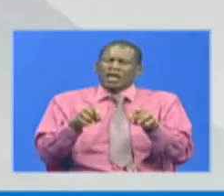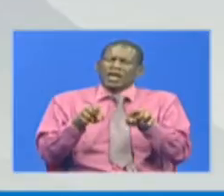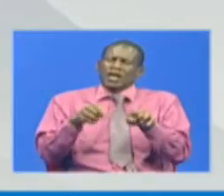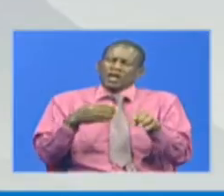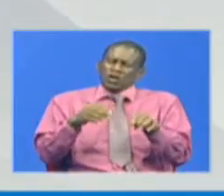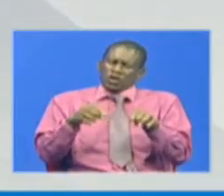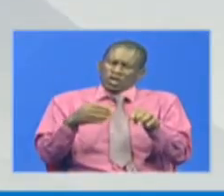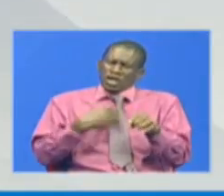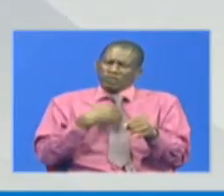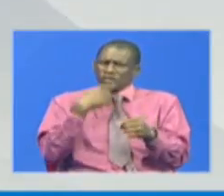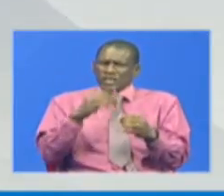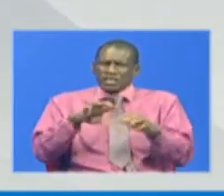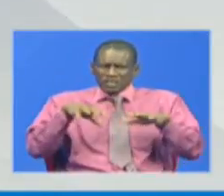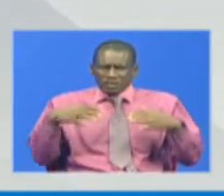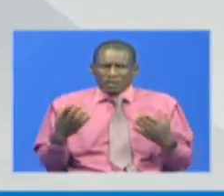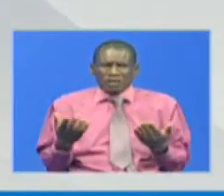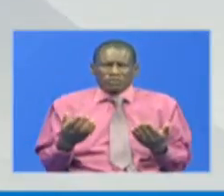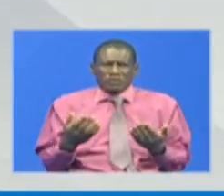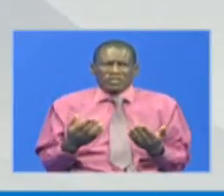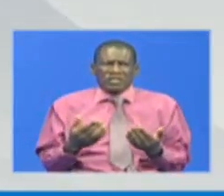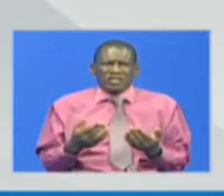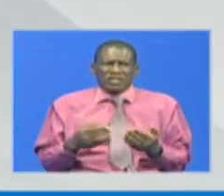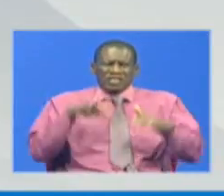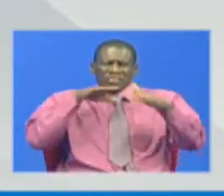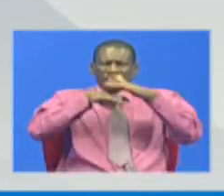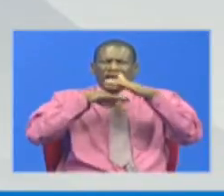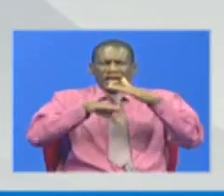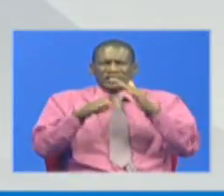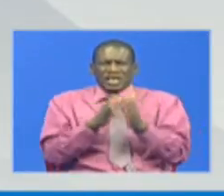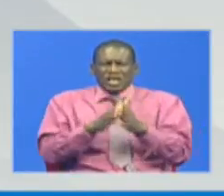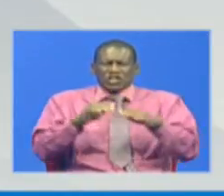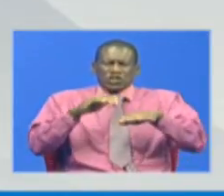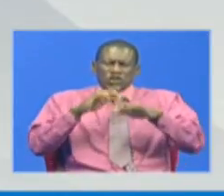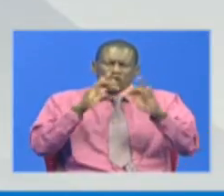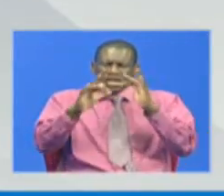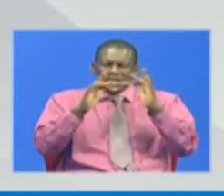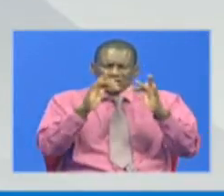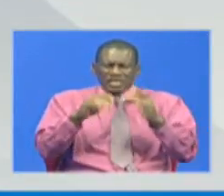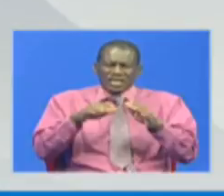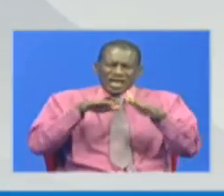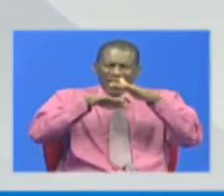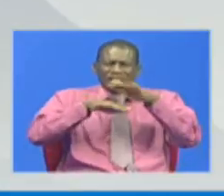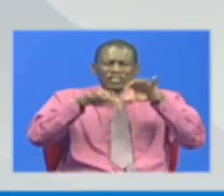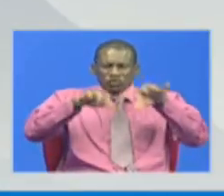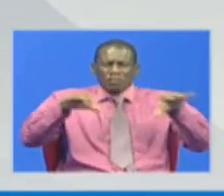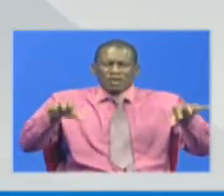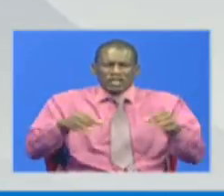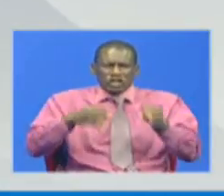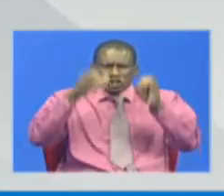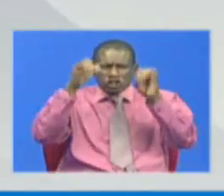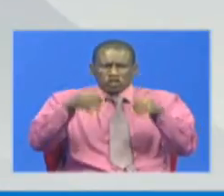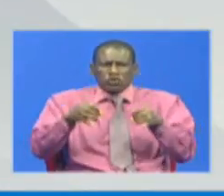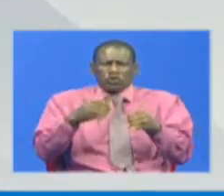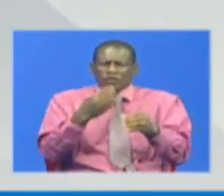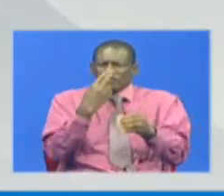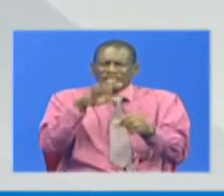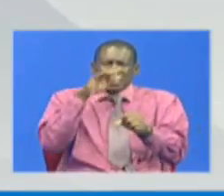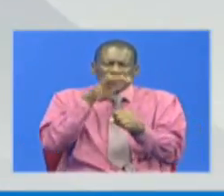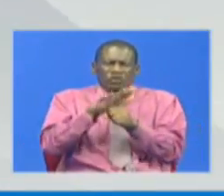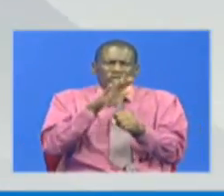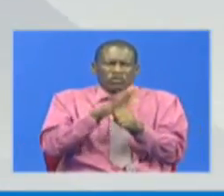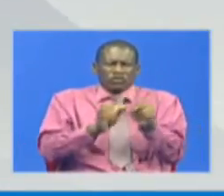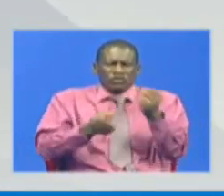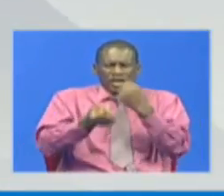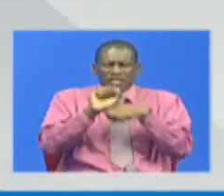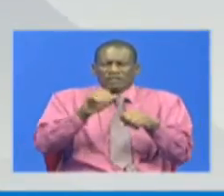just about the access, and is the online access to markets. It's giving a new platform. We have seen a lot of activity. E-commerce has gone